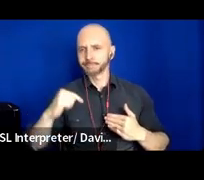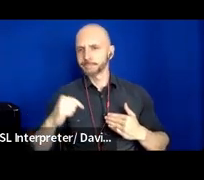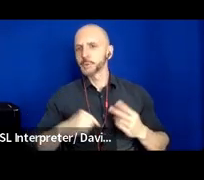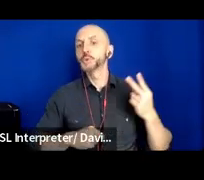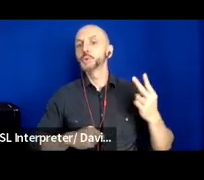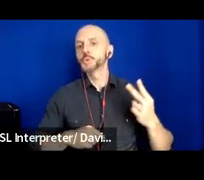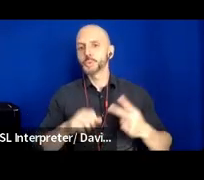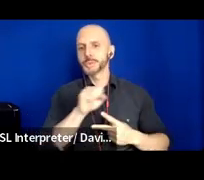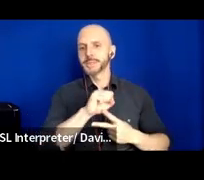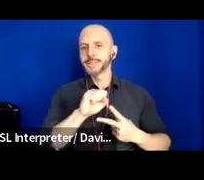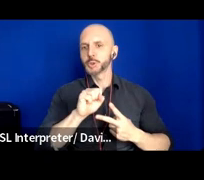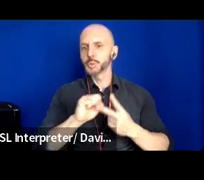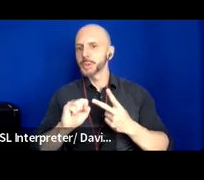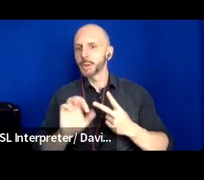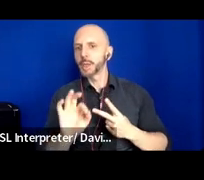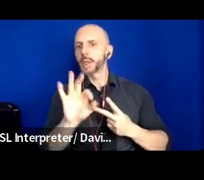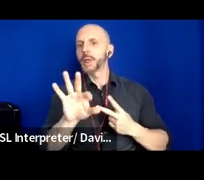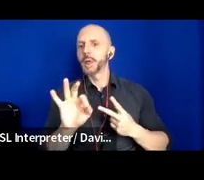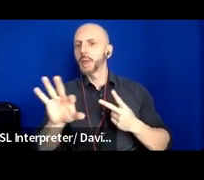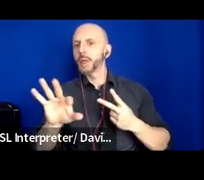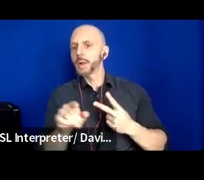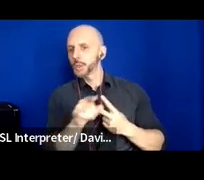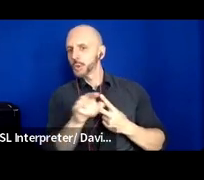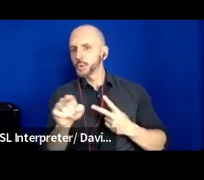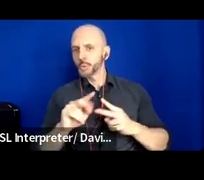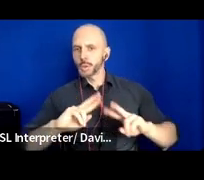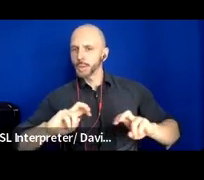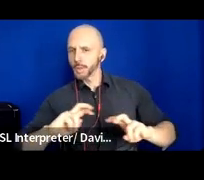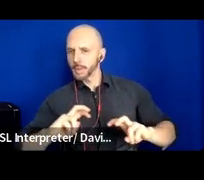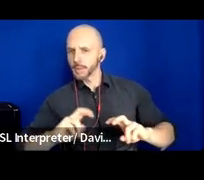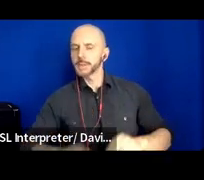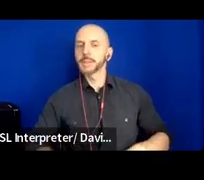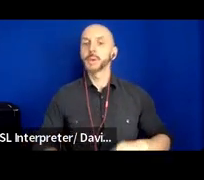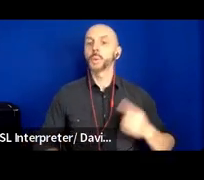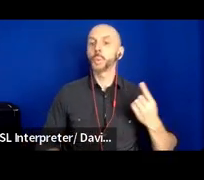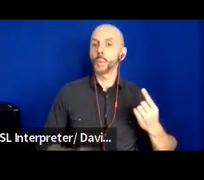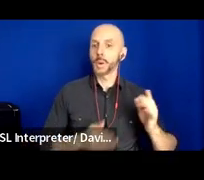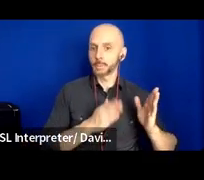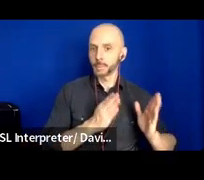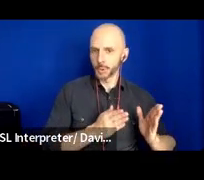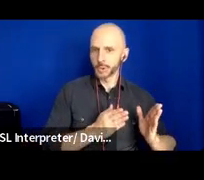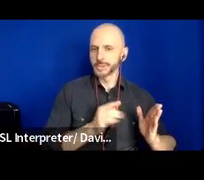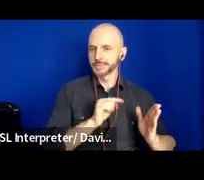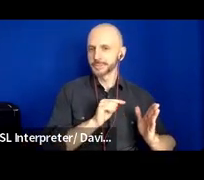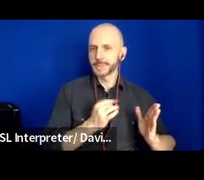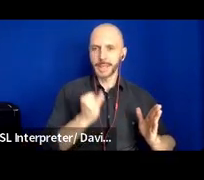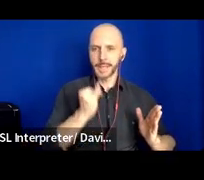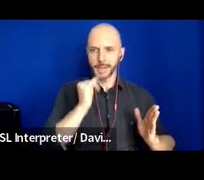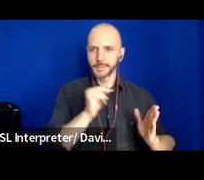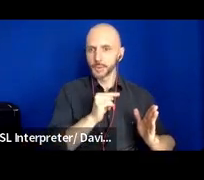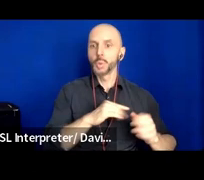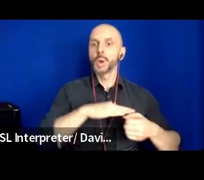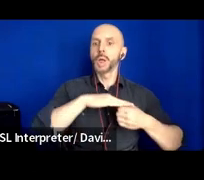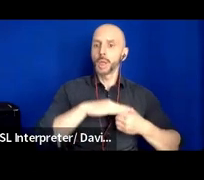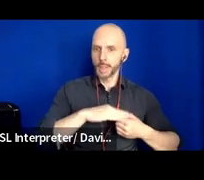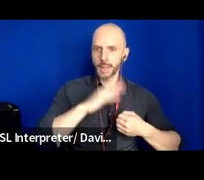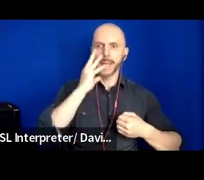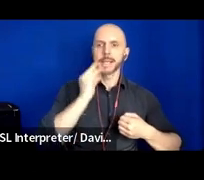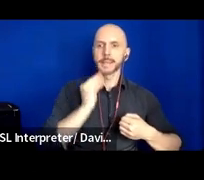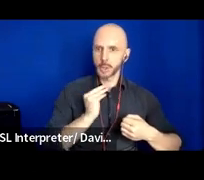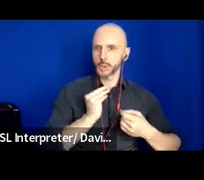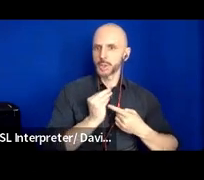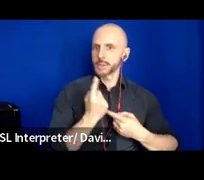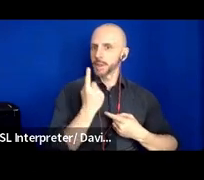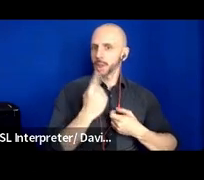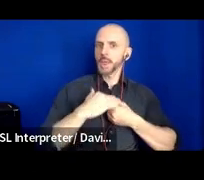where someone assumes that because they understand or have experienced one form of oppression, then they get it for everyone else. Or more often is that